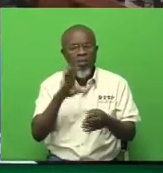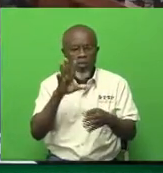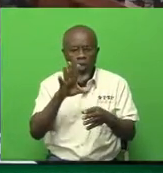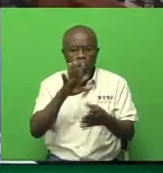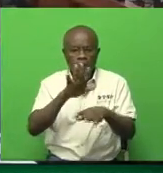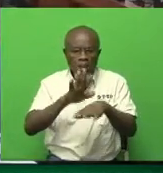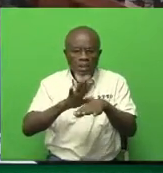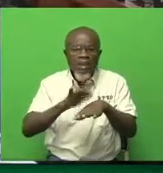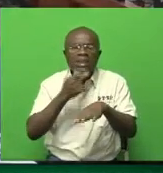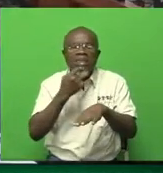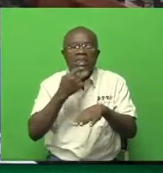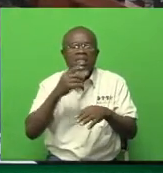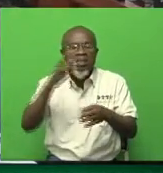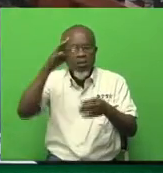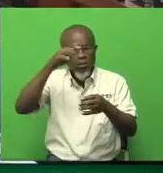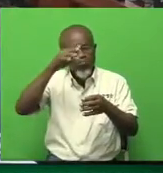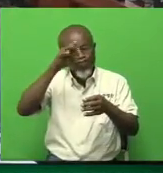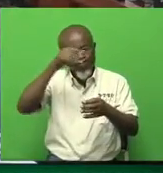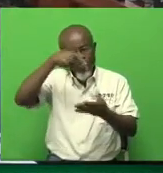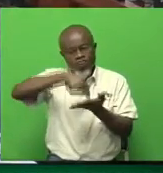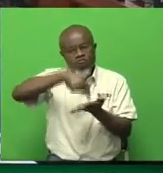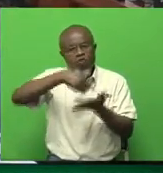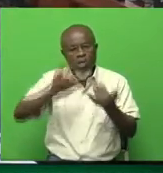you know Borneo West